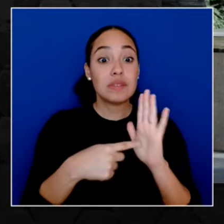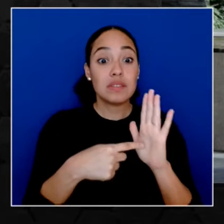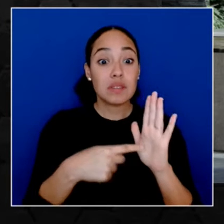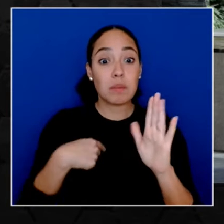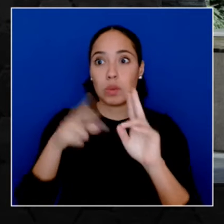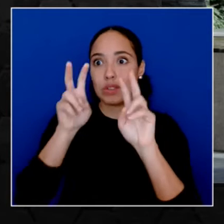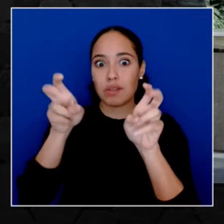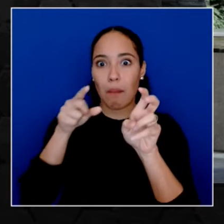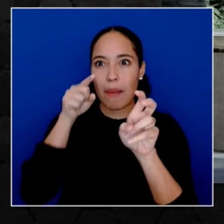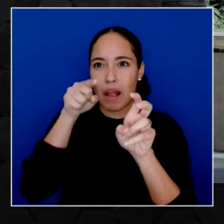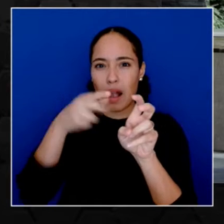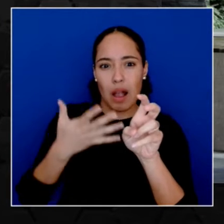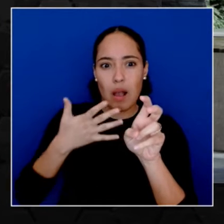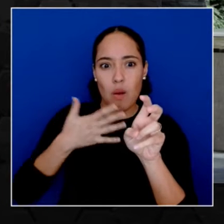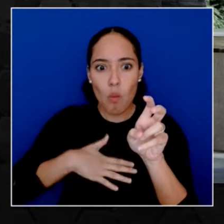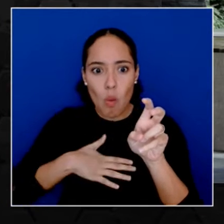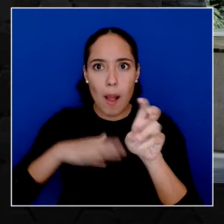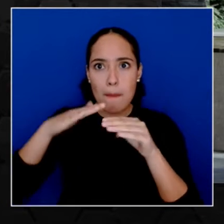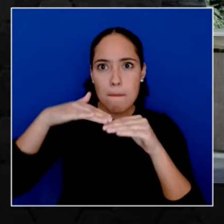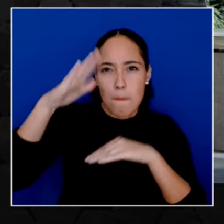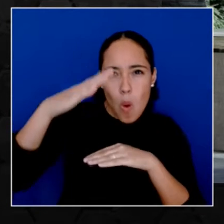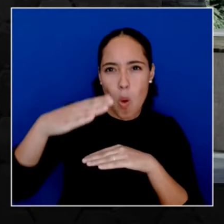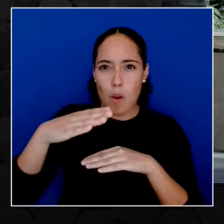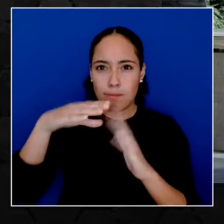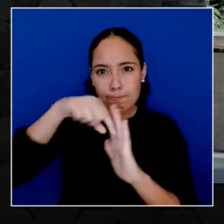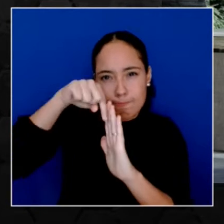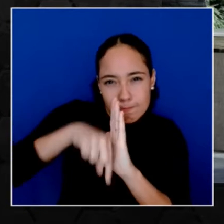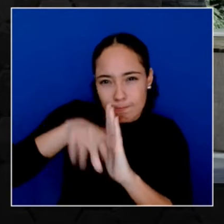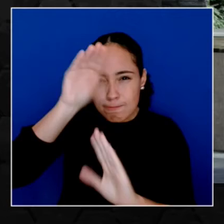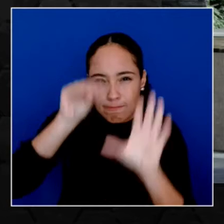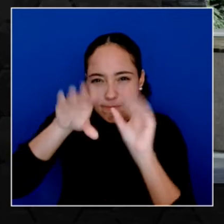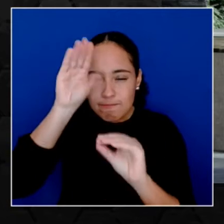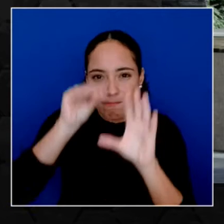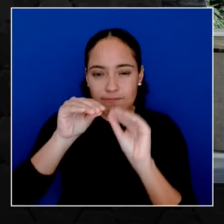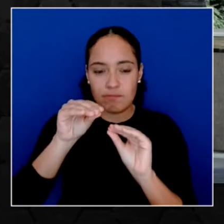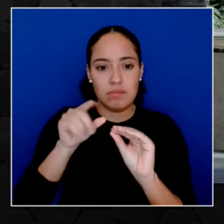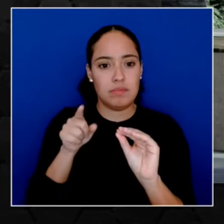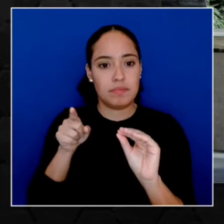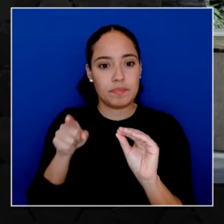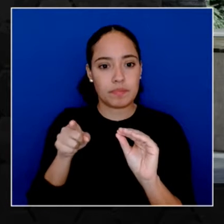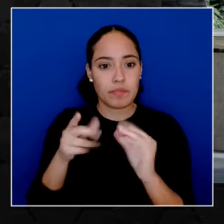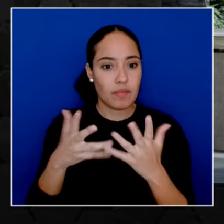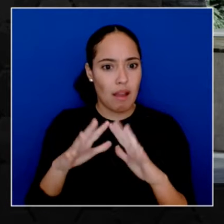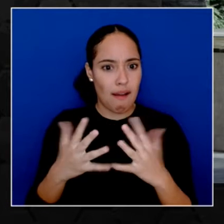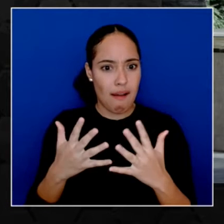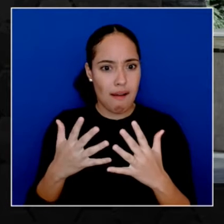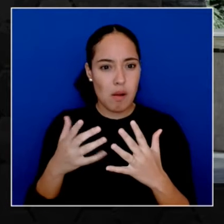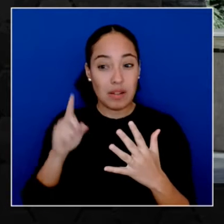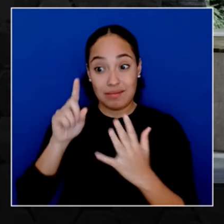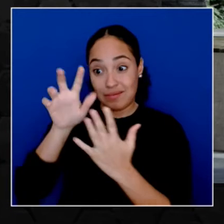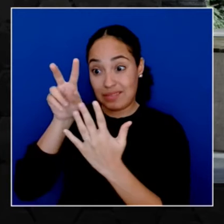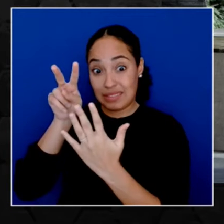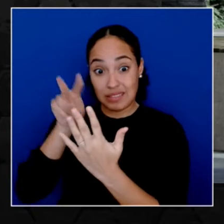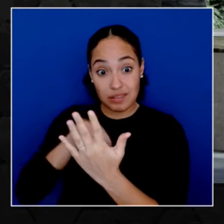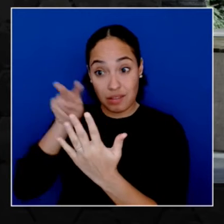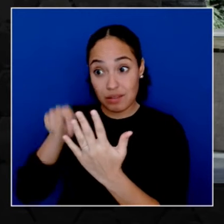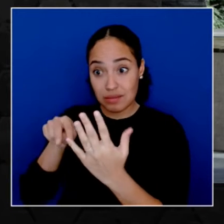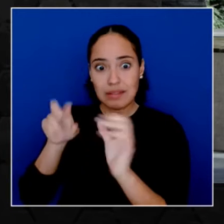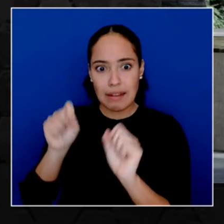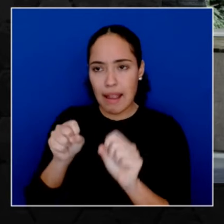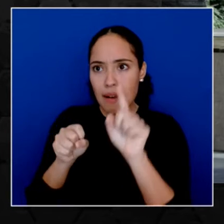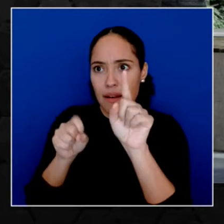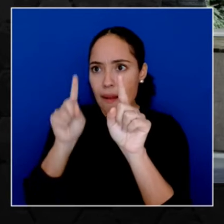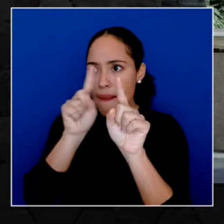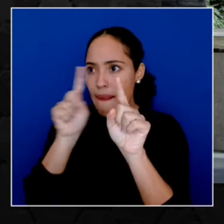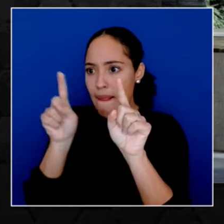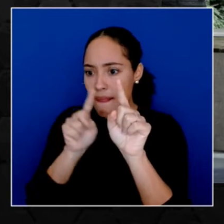to, again, check where the topic is starting, then where the topic is ending. But in text-based, you can just directly go to that topic.